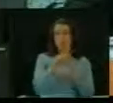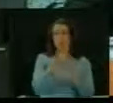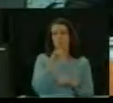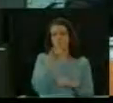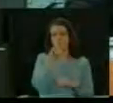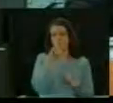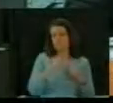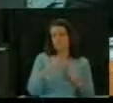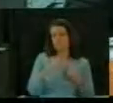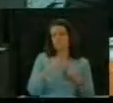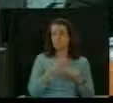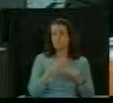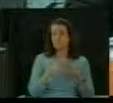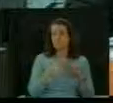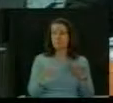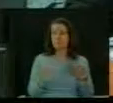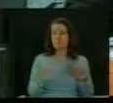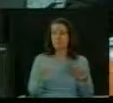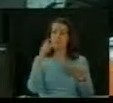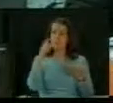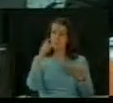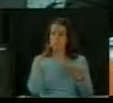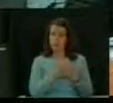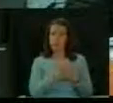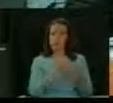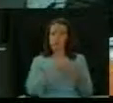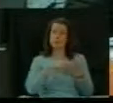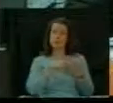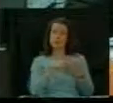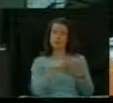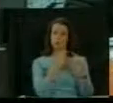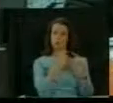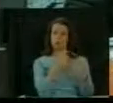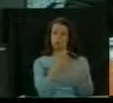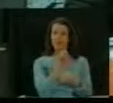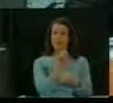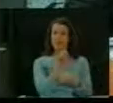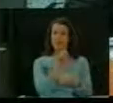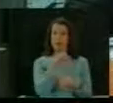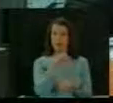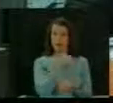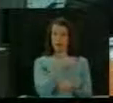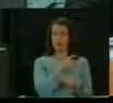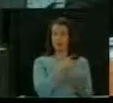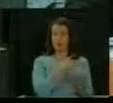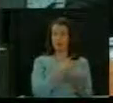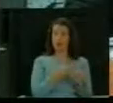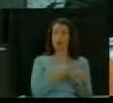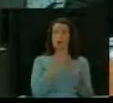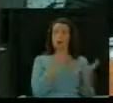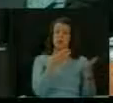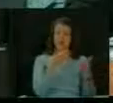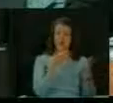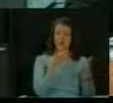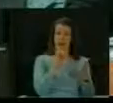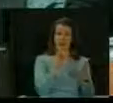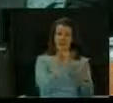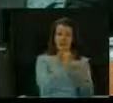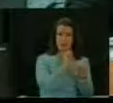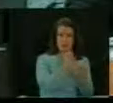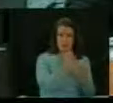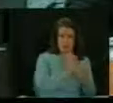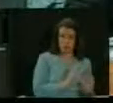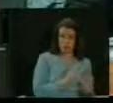and it was either defeated or withdrawn, but it was, I believe, intended to restrict county